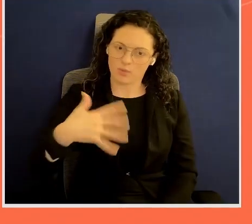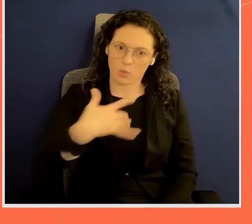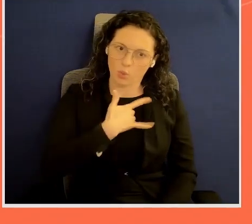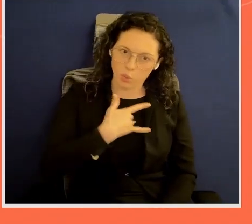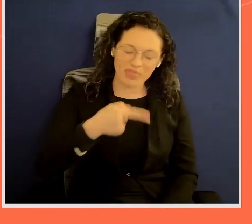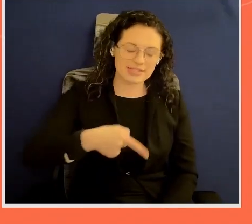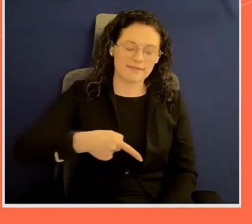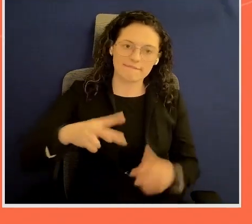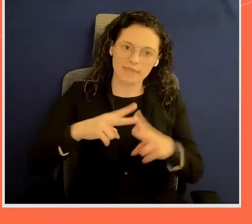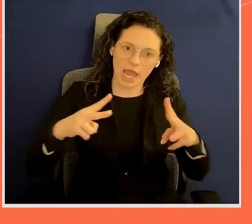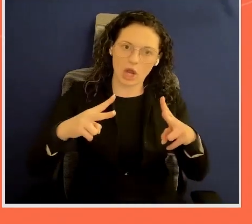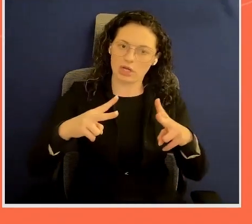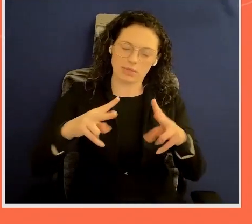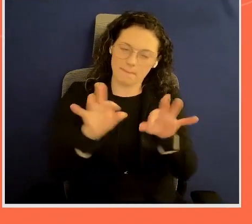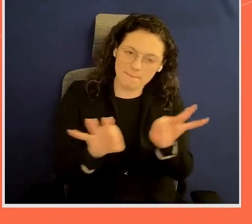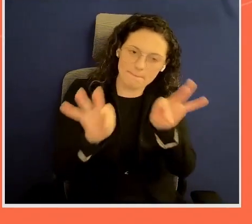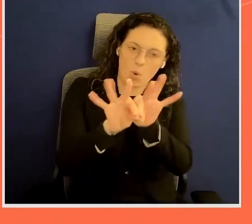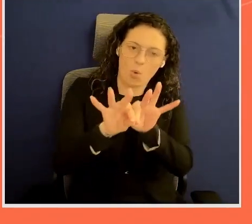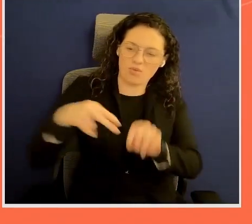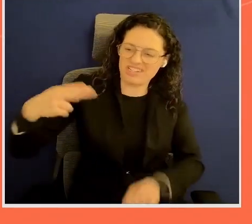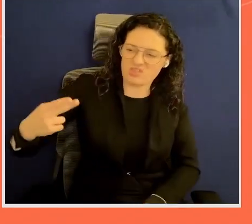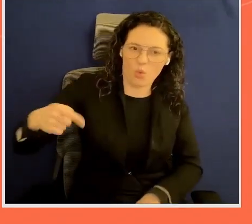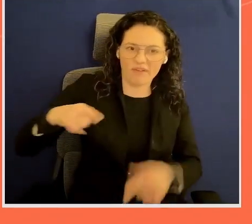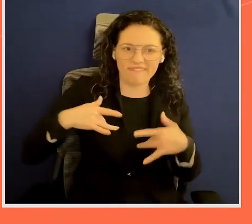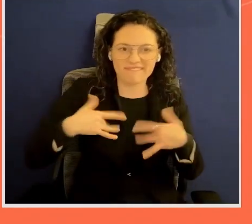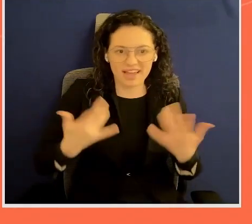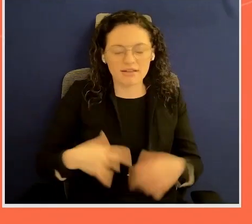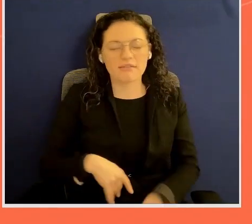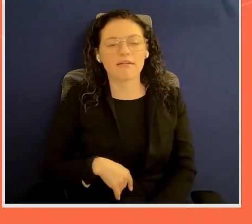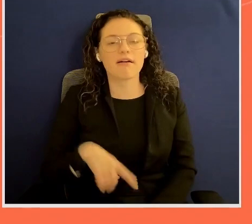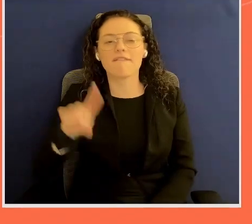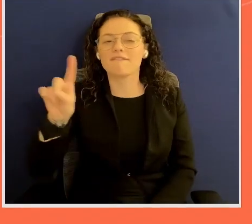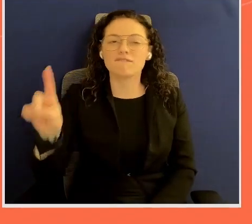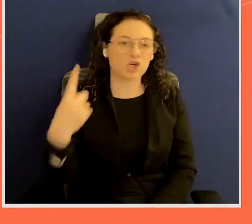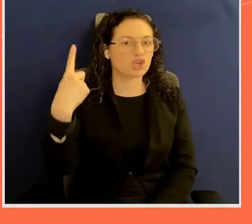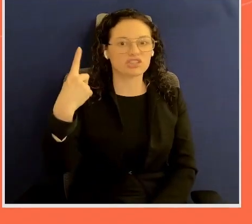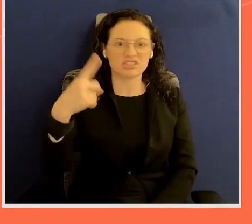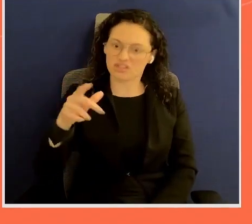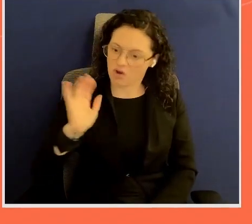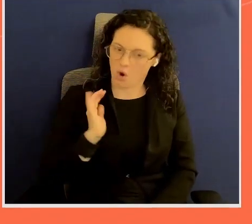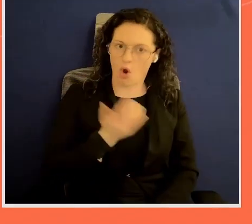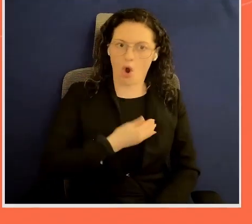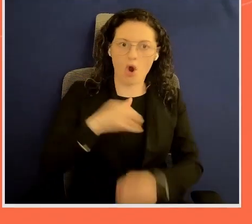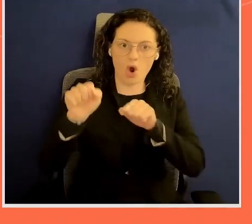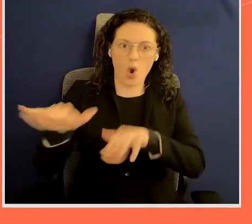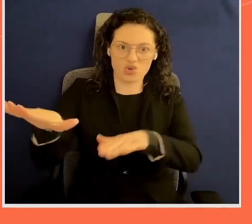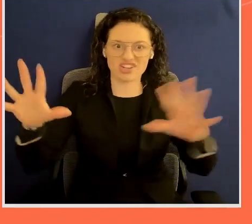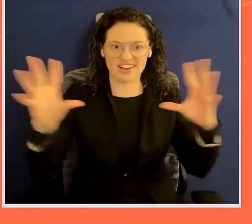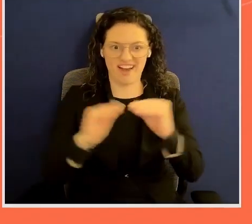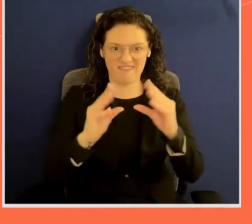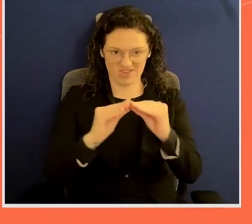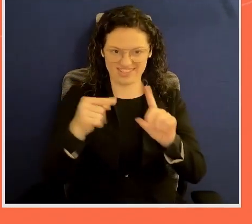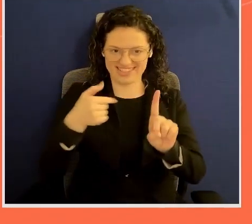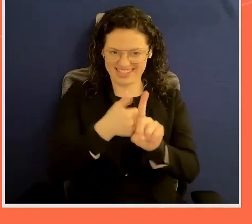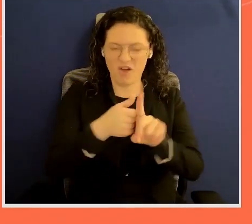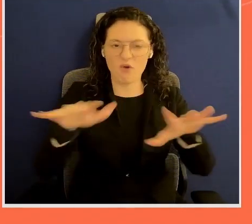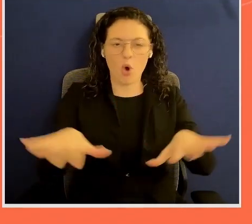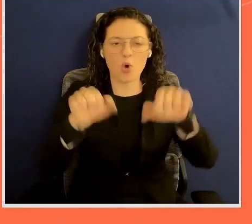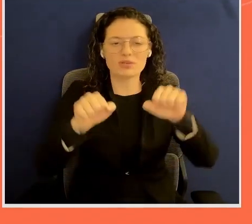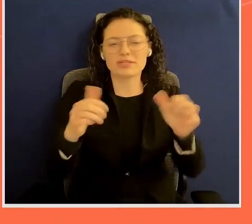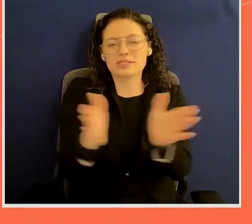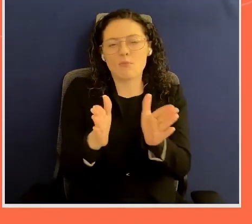ocean communities around the world, our connection to the ocean is very personal. Our